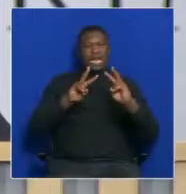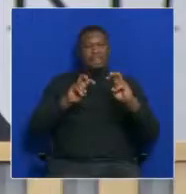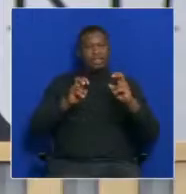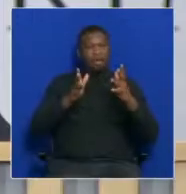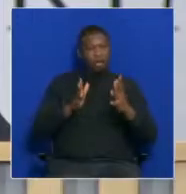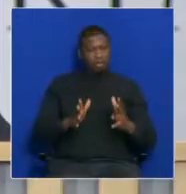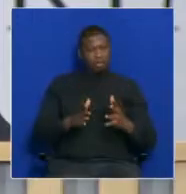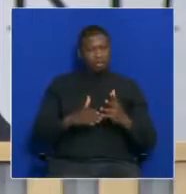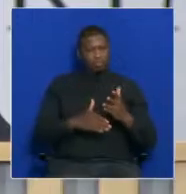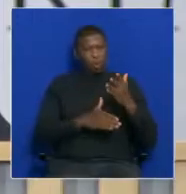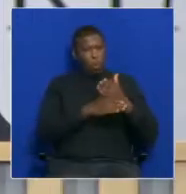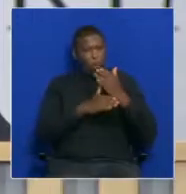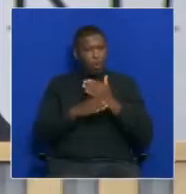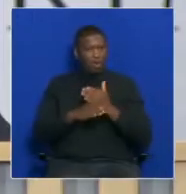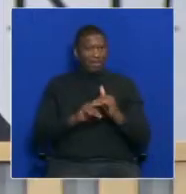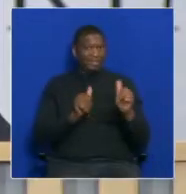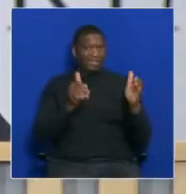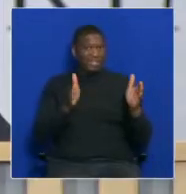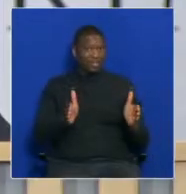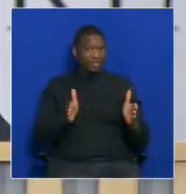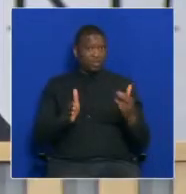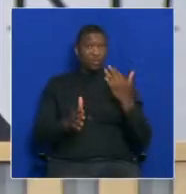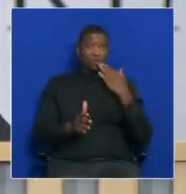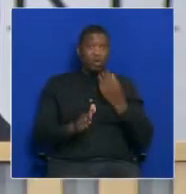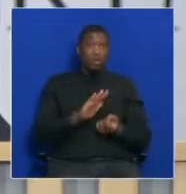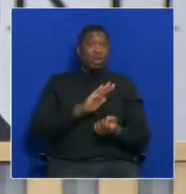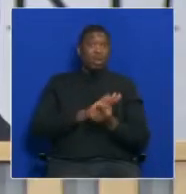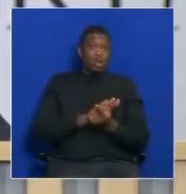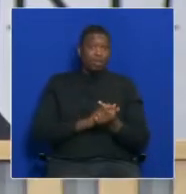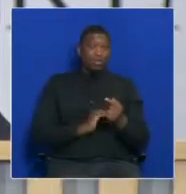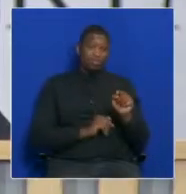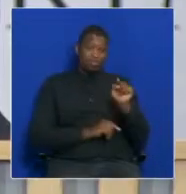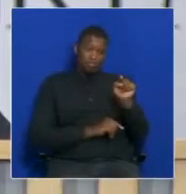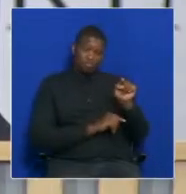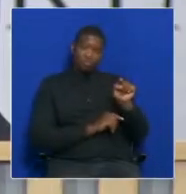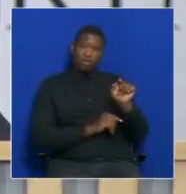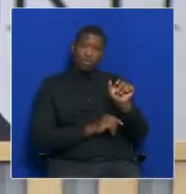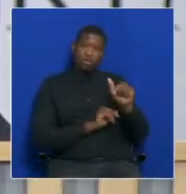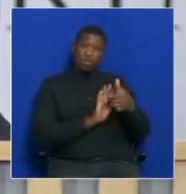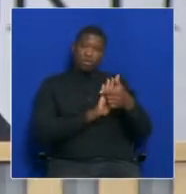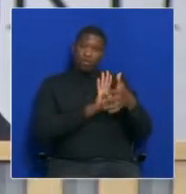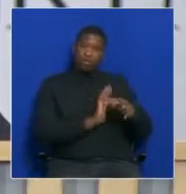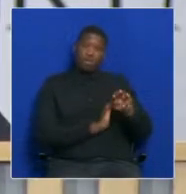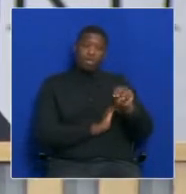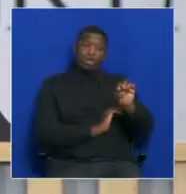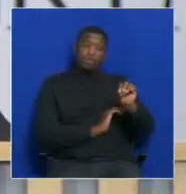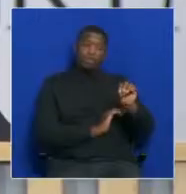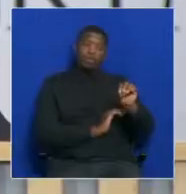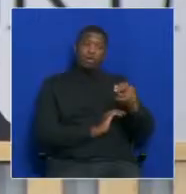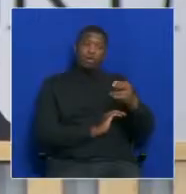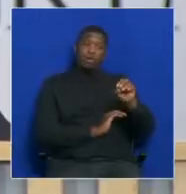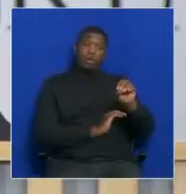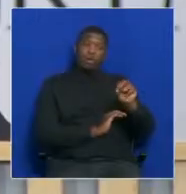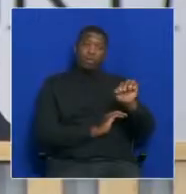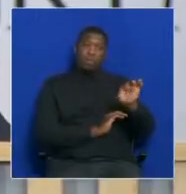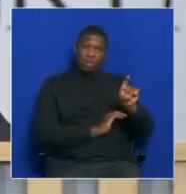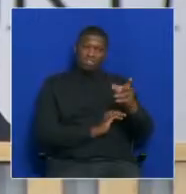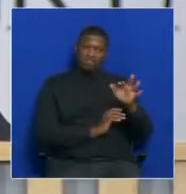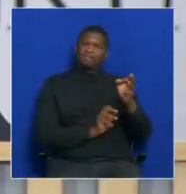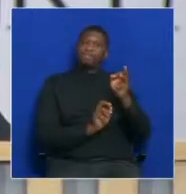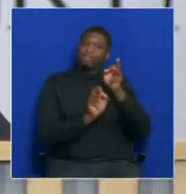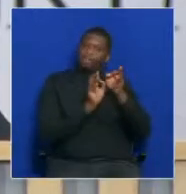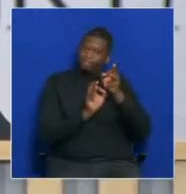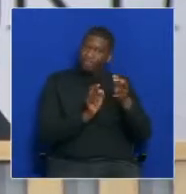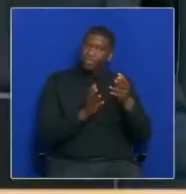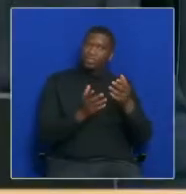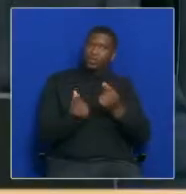where Advocate Mohammed was in attendance, and she indicated that she was in the process of reviewing